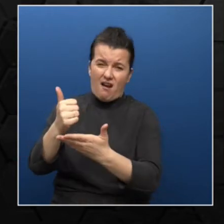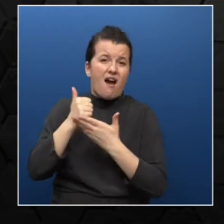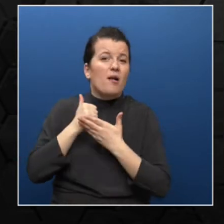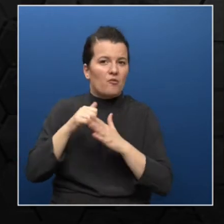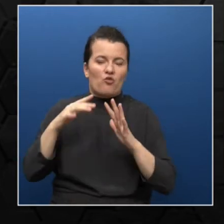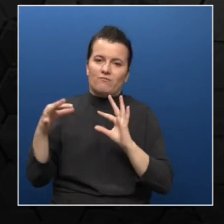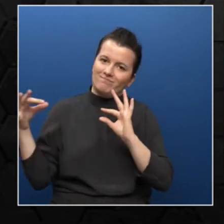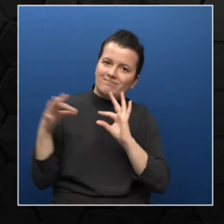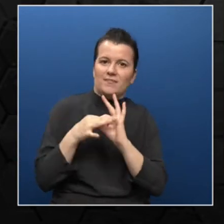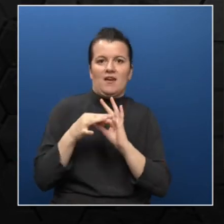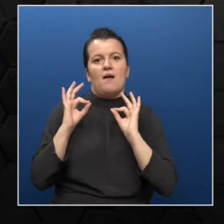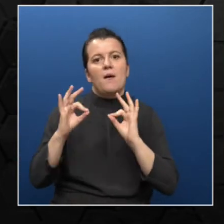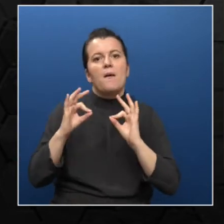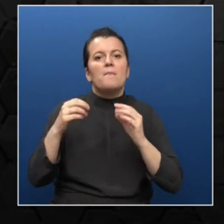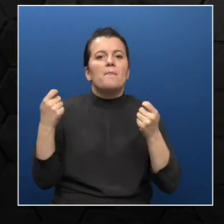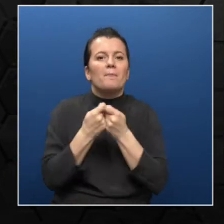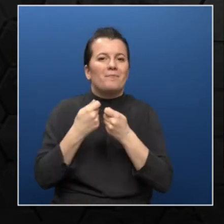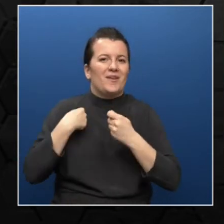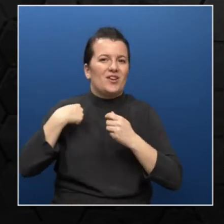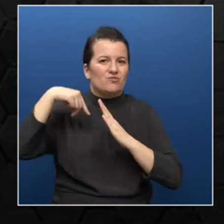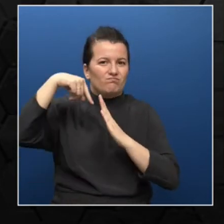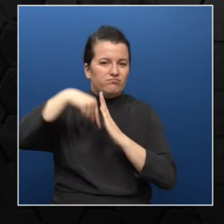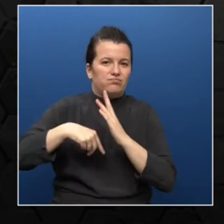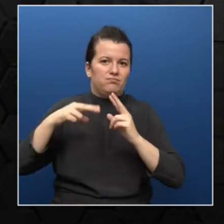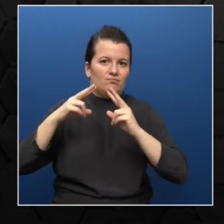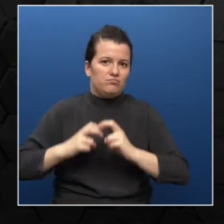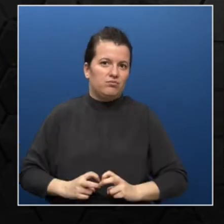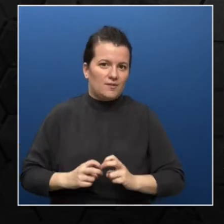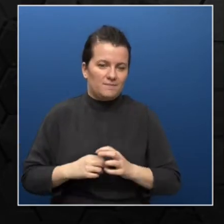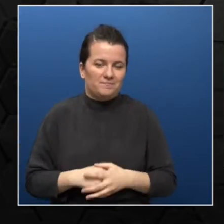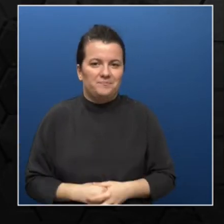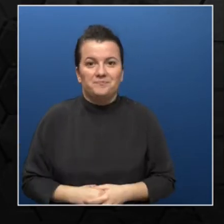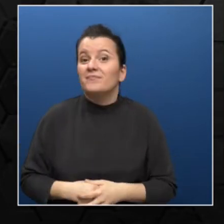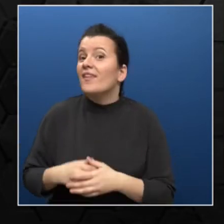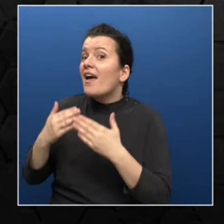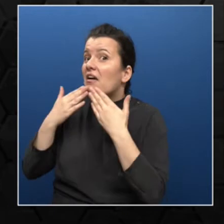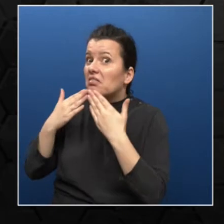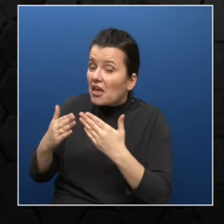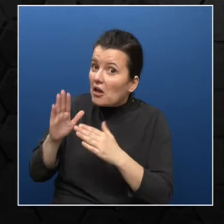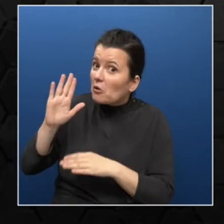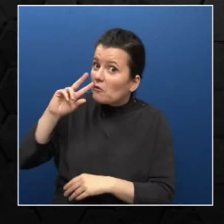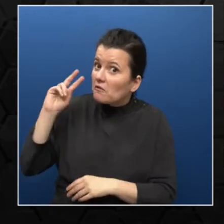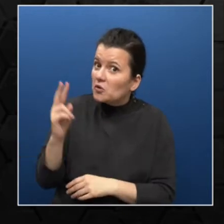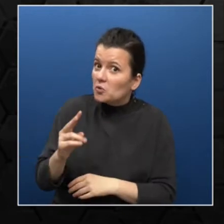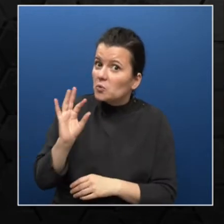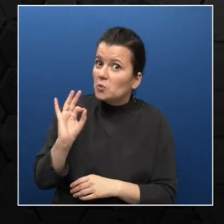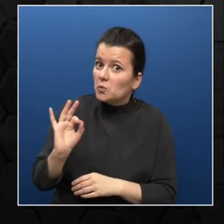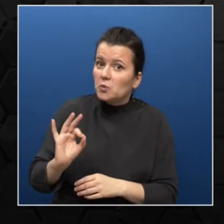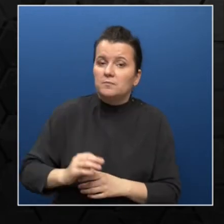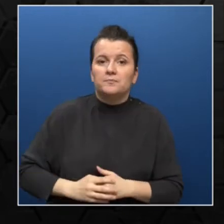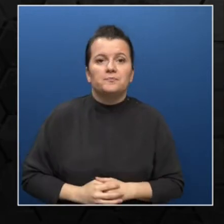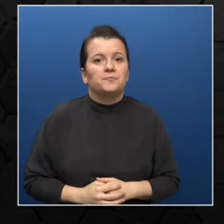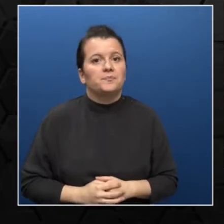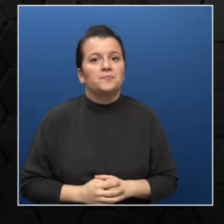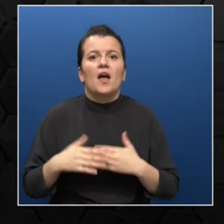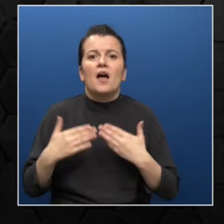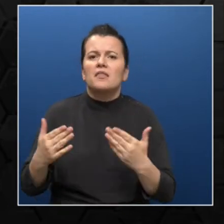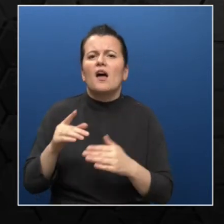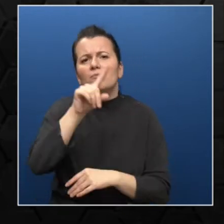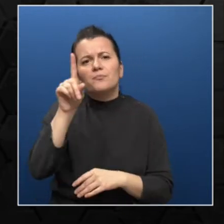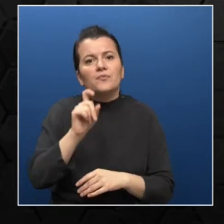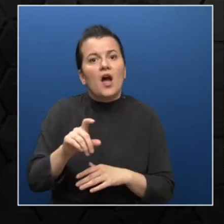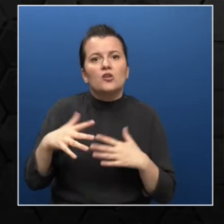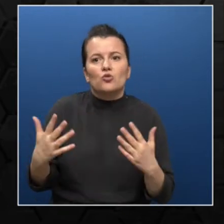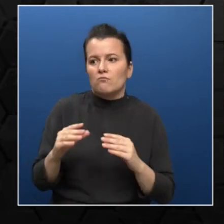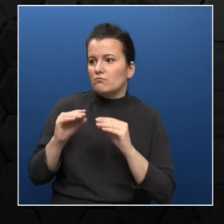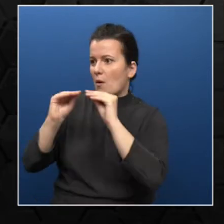Thank you, Vedant, for your insights. Okay, another question that is pretty common among students is, how do I approach a professor?